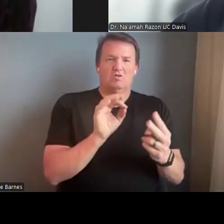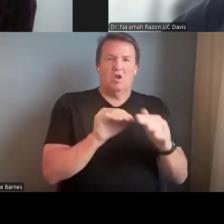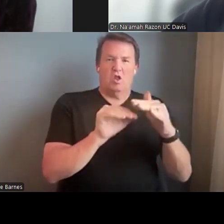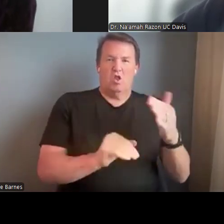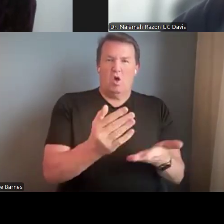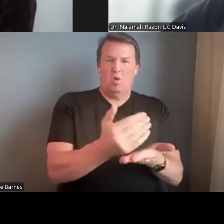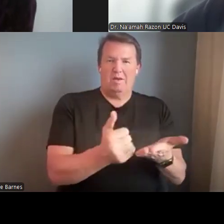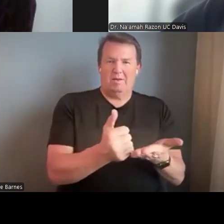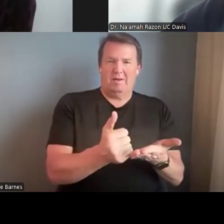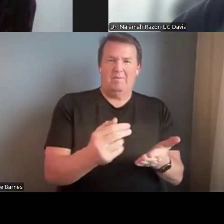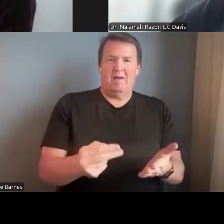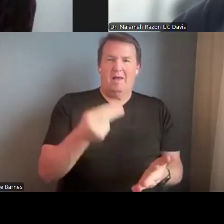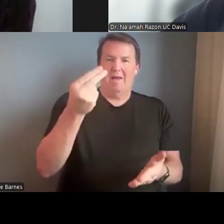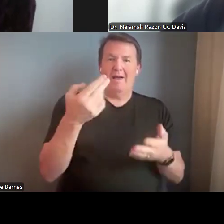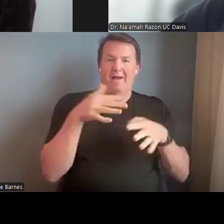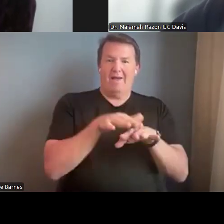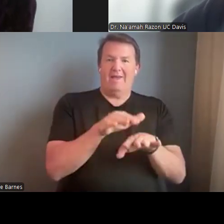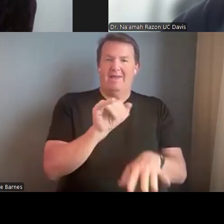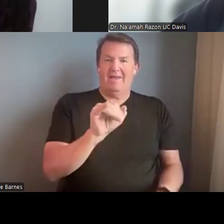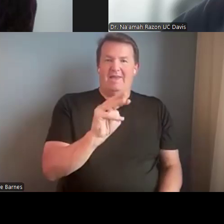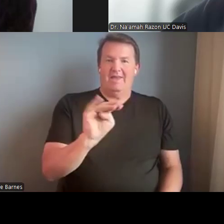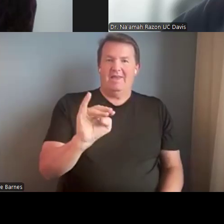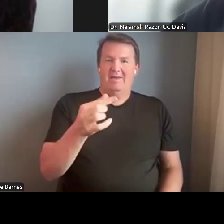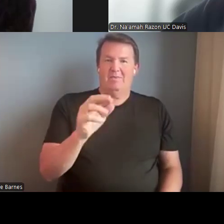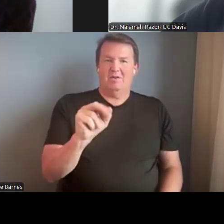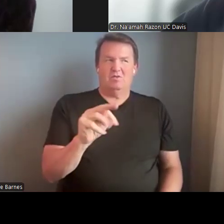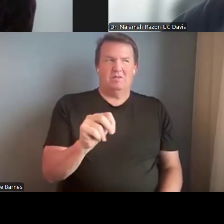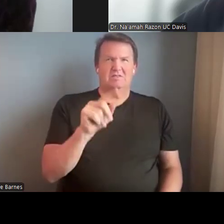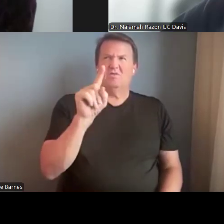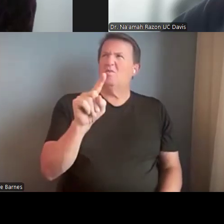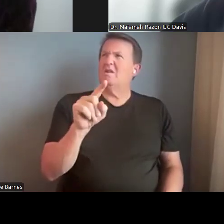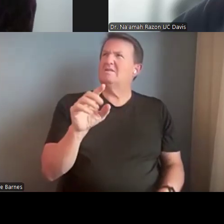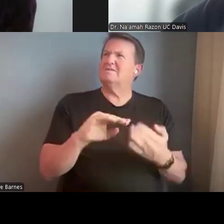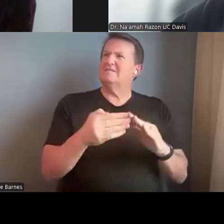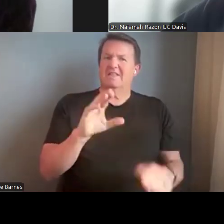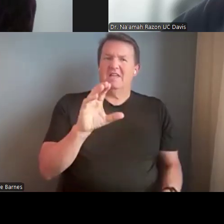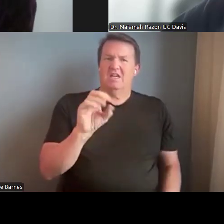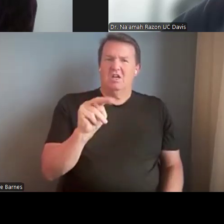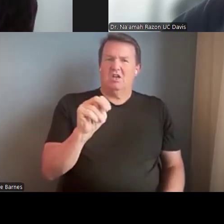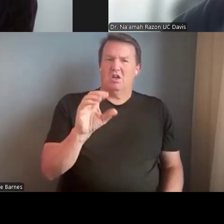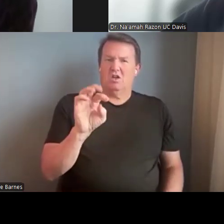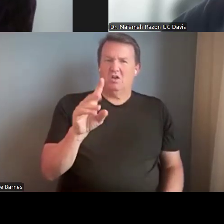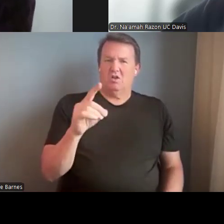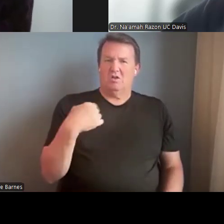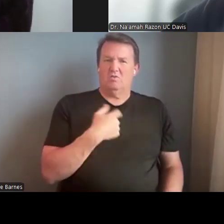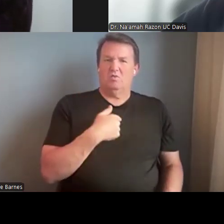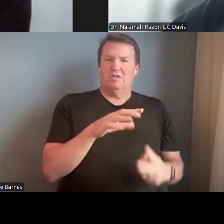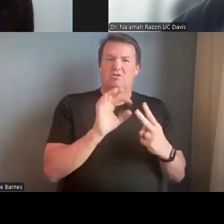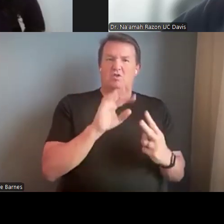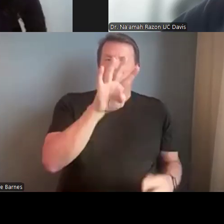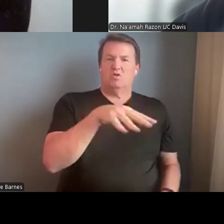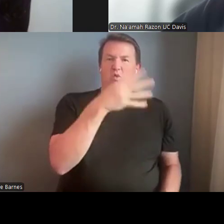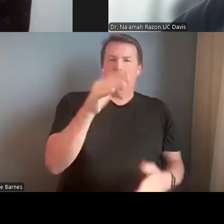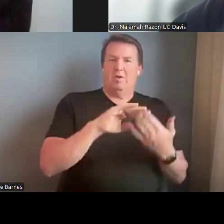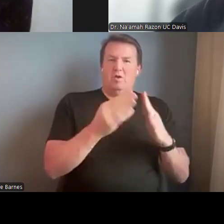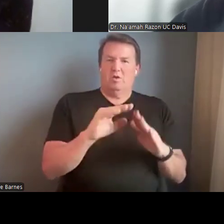high immigrants. And in one city, Concord, we chose to work with the Rainbow Community Center, again, targeting our